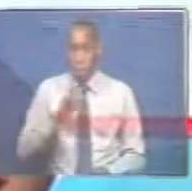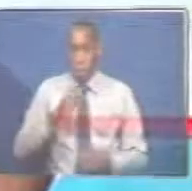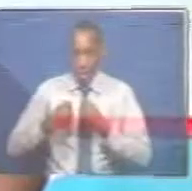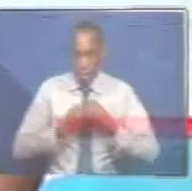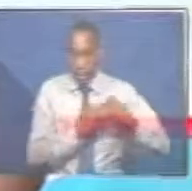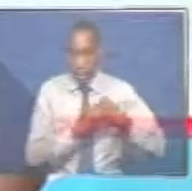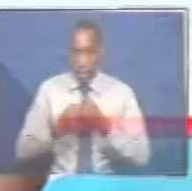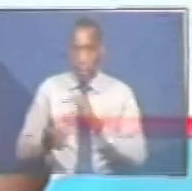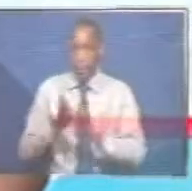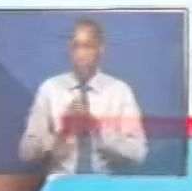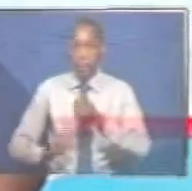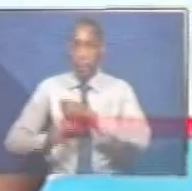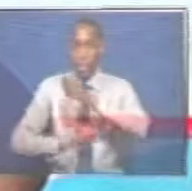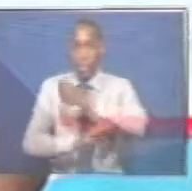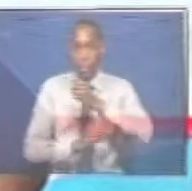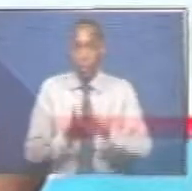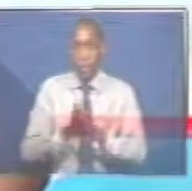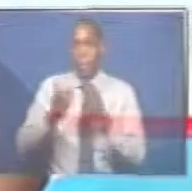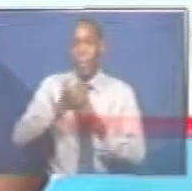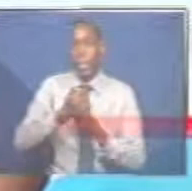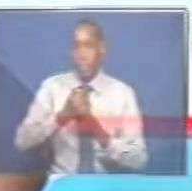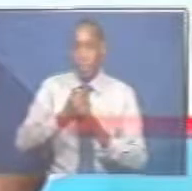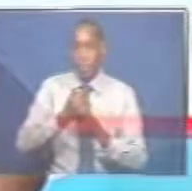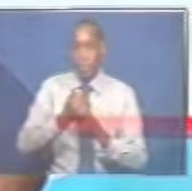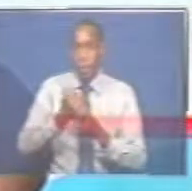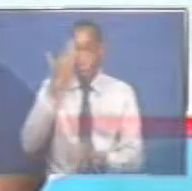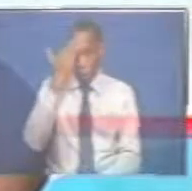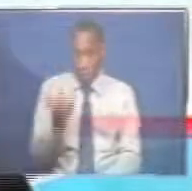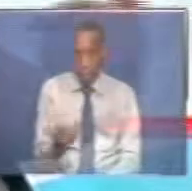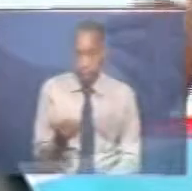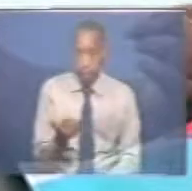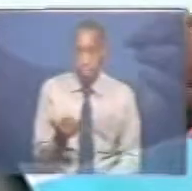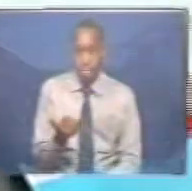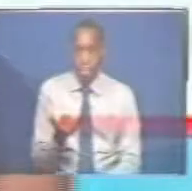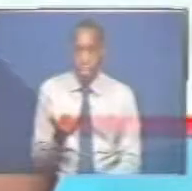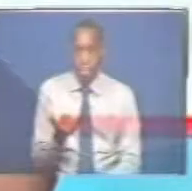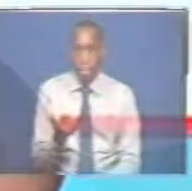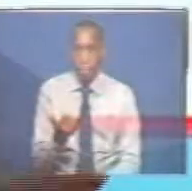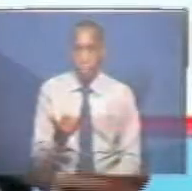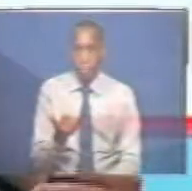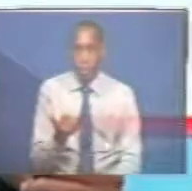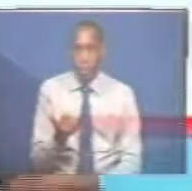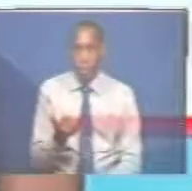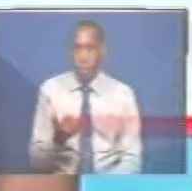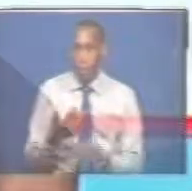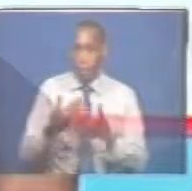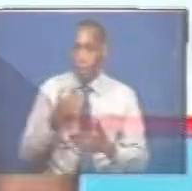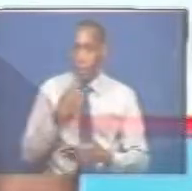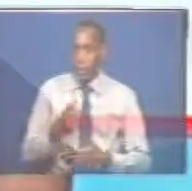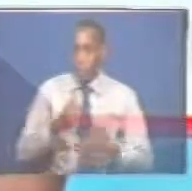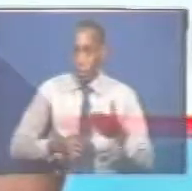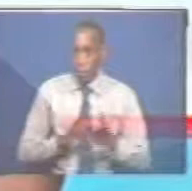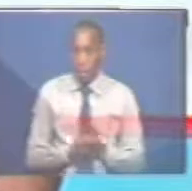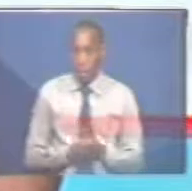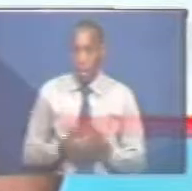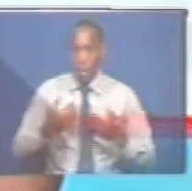of sponsors okay. and partners. And the reason it's that is that he has mentioned that. Yeah? Mm-hmm. I think there should be